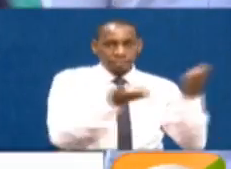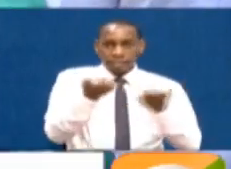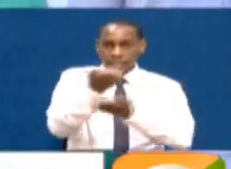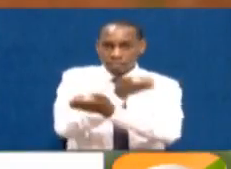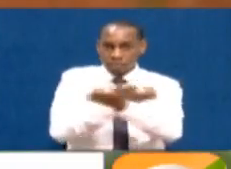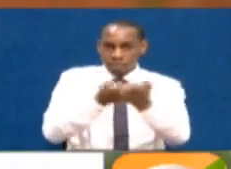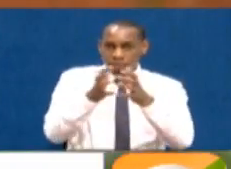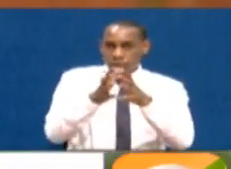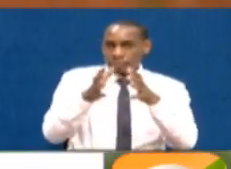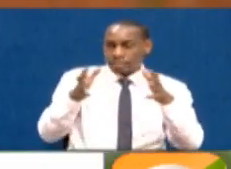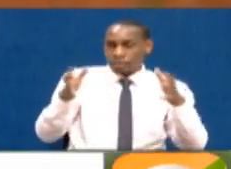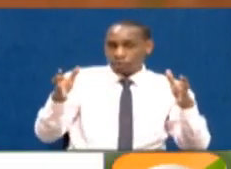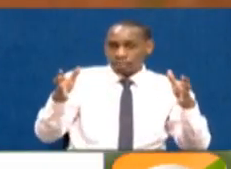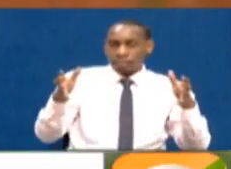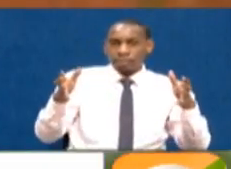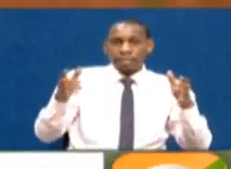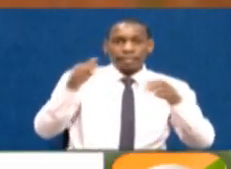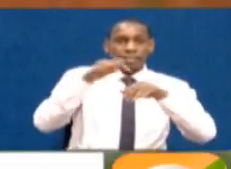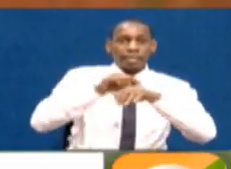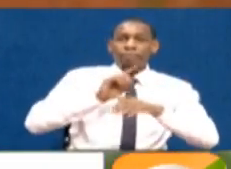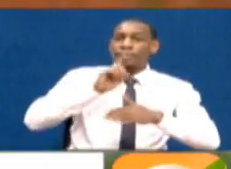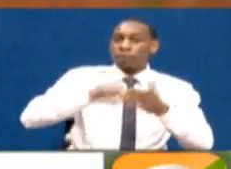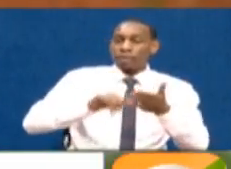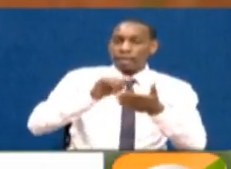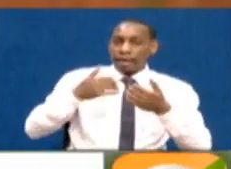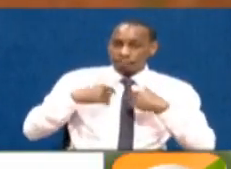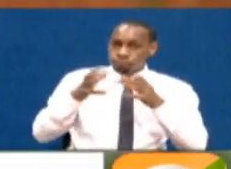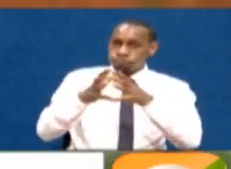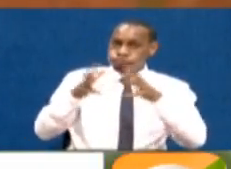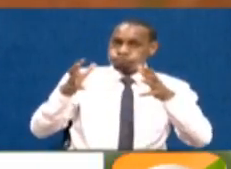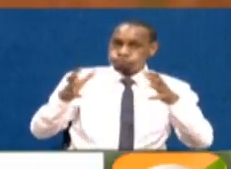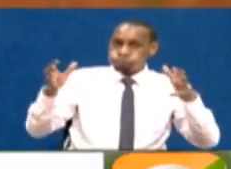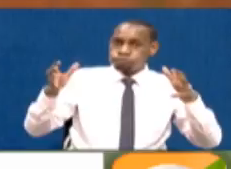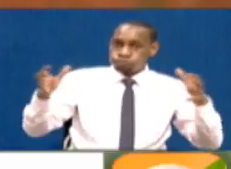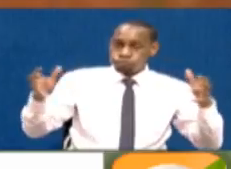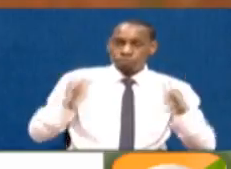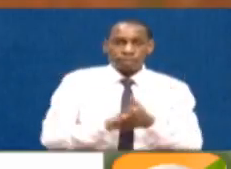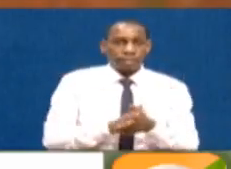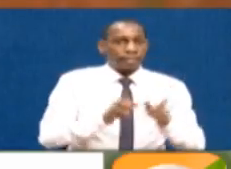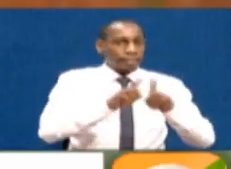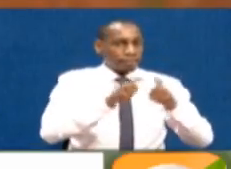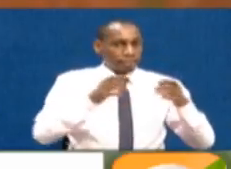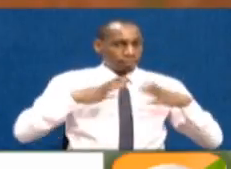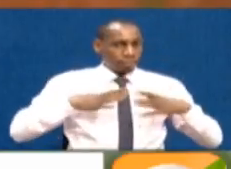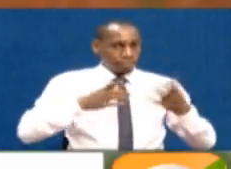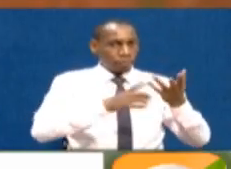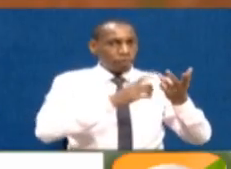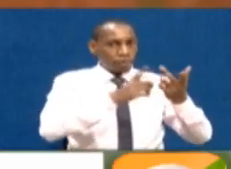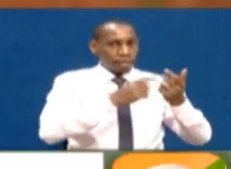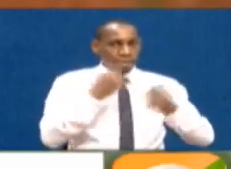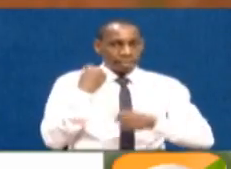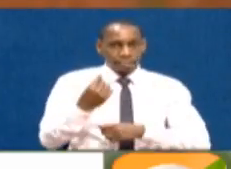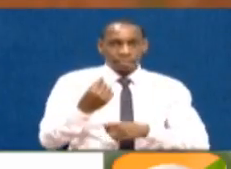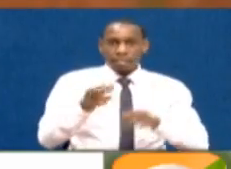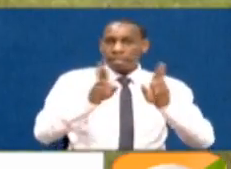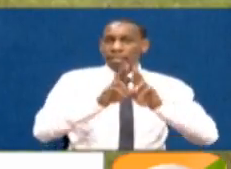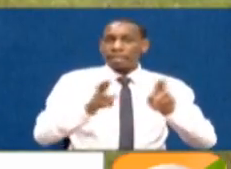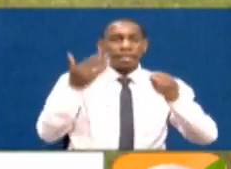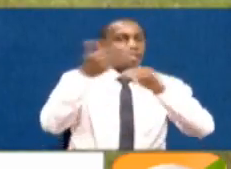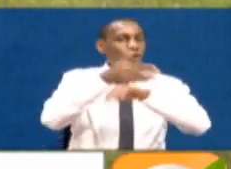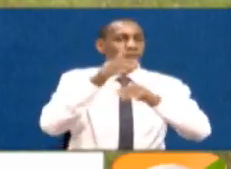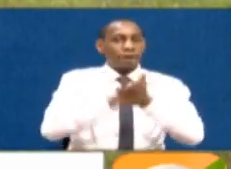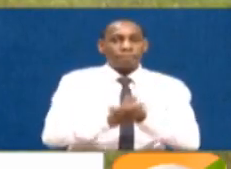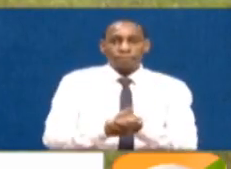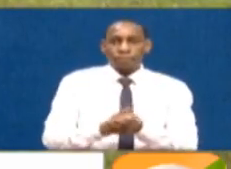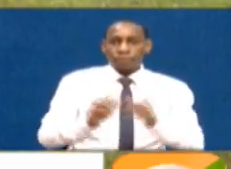or when we say we have growth and our population numbers already are politicized?